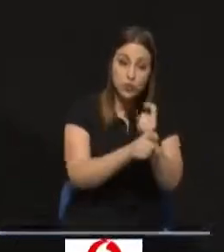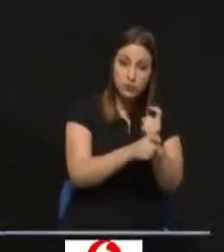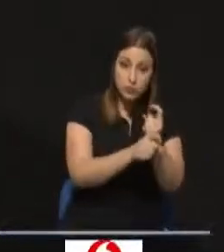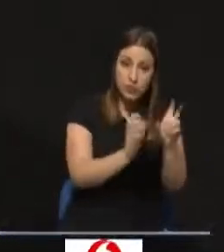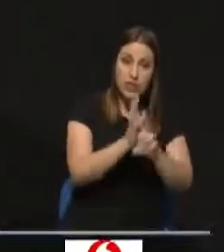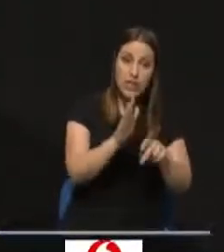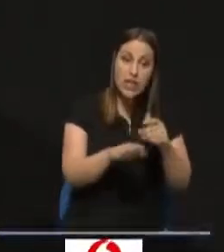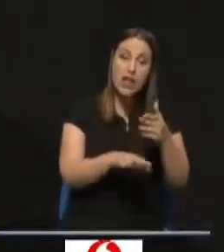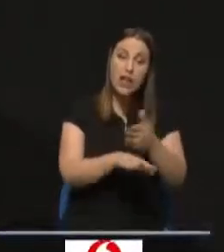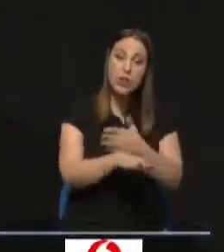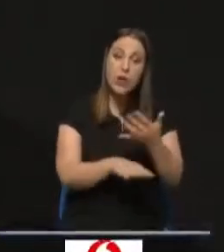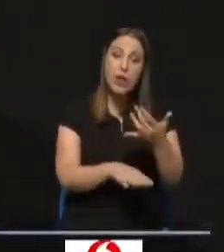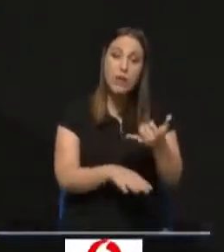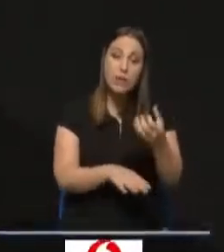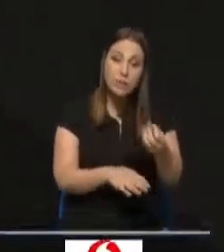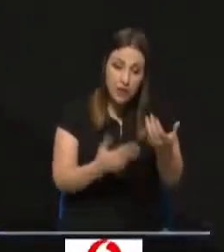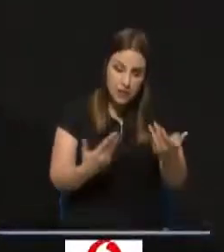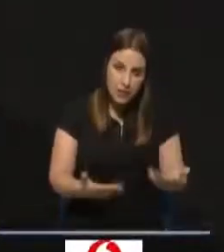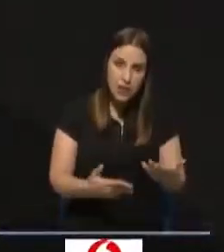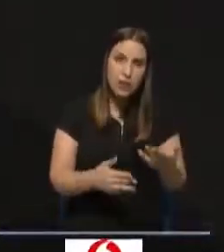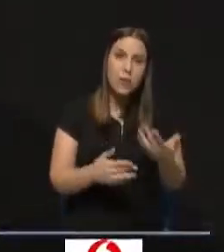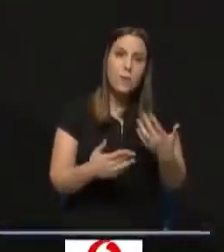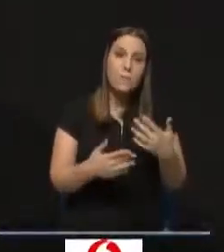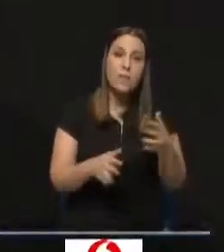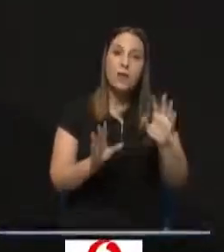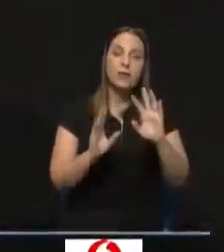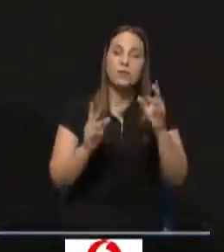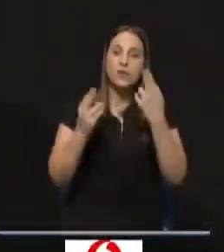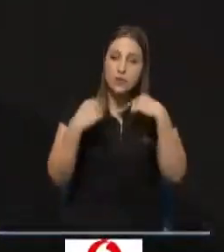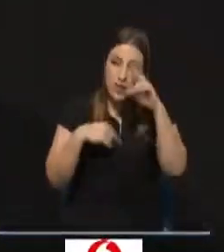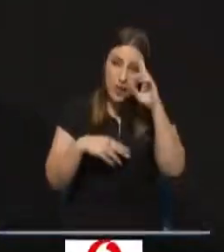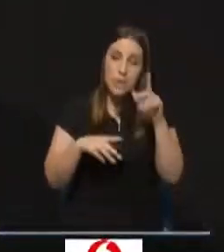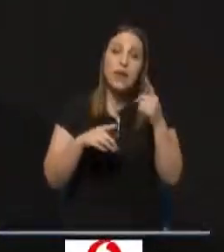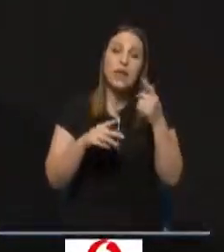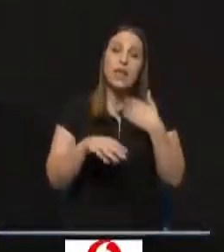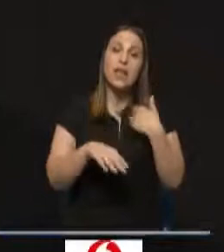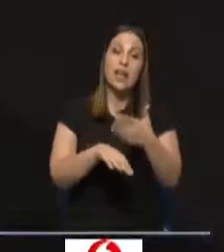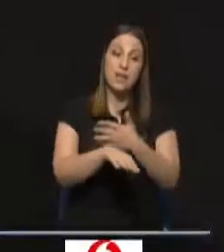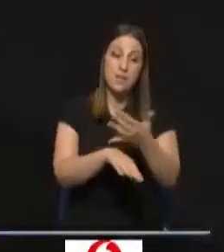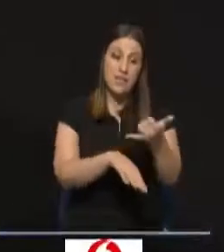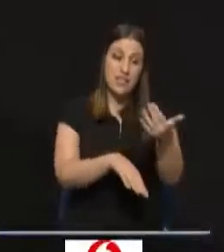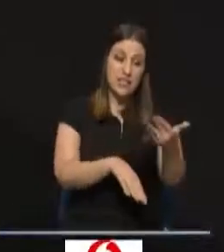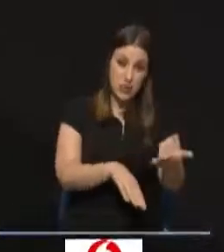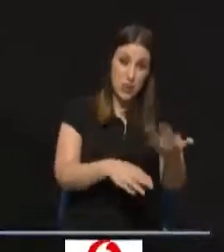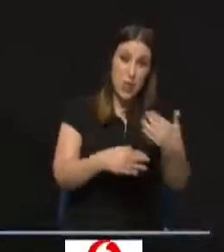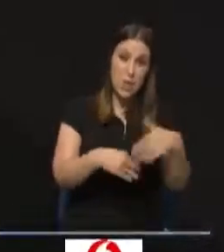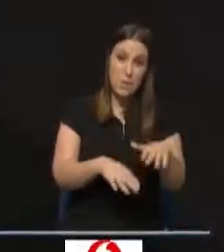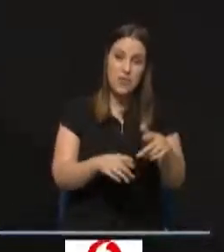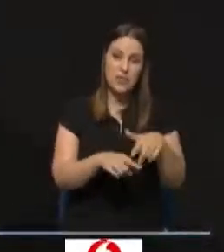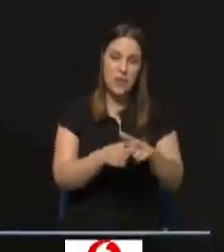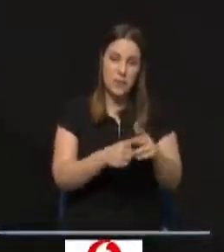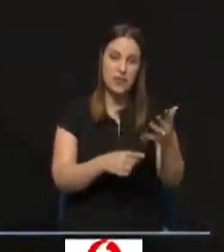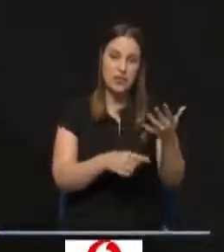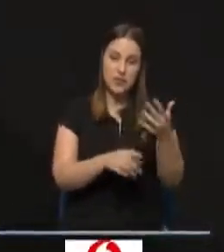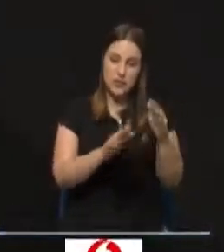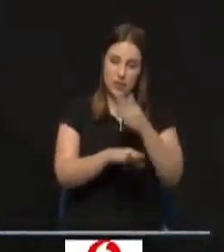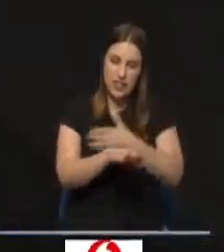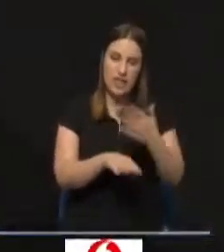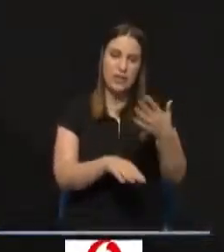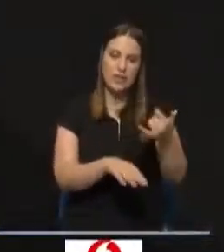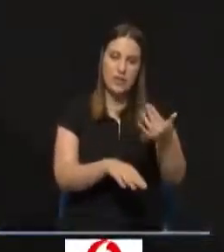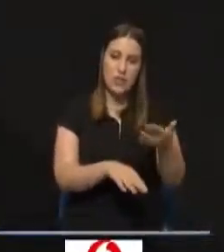What we need are regulators to act in the 21st century with tools of the 20th